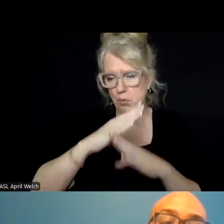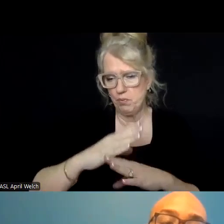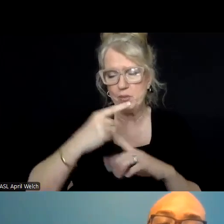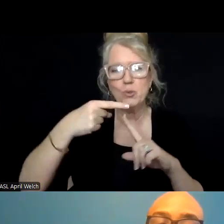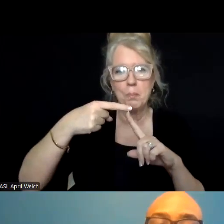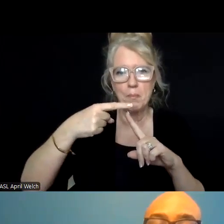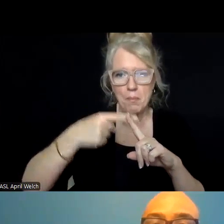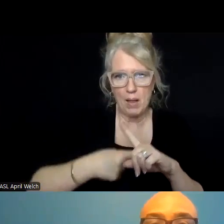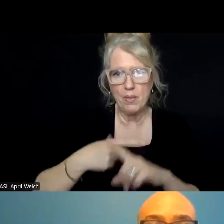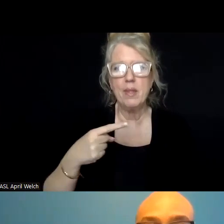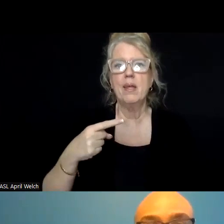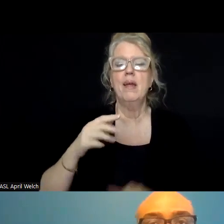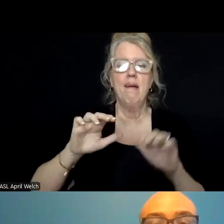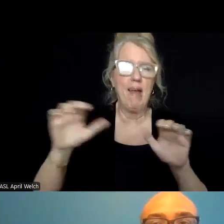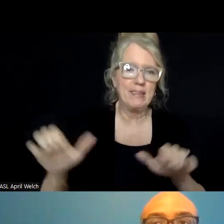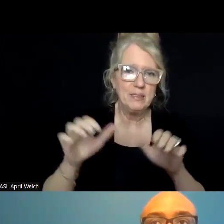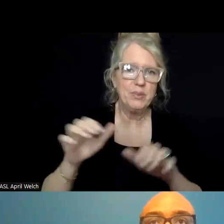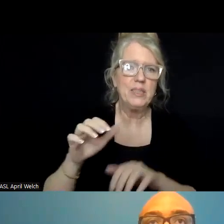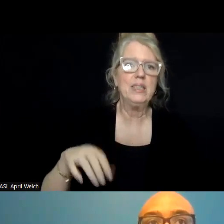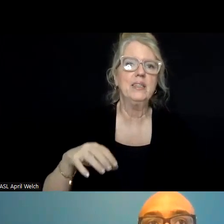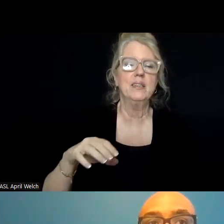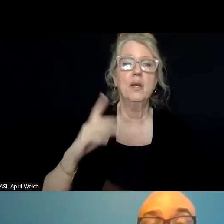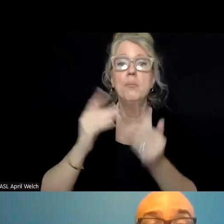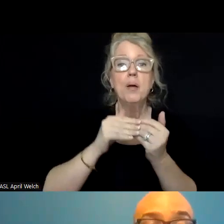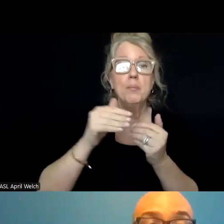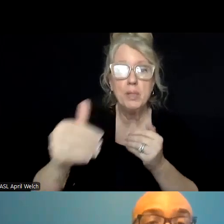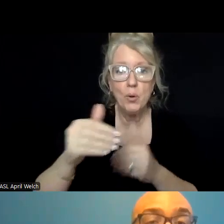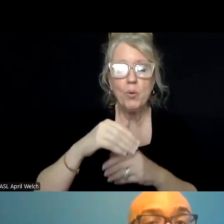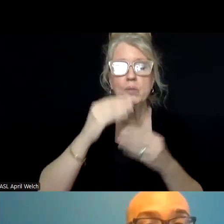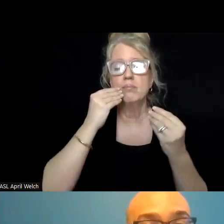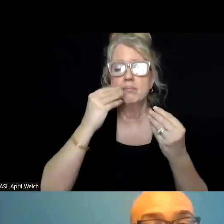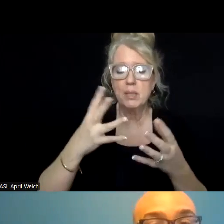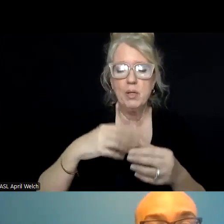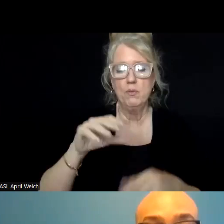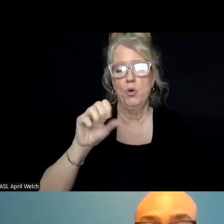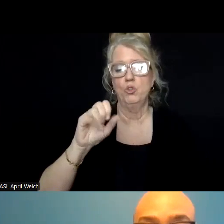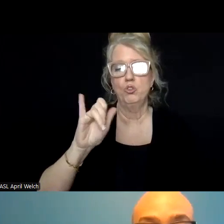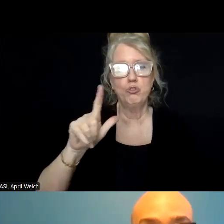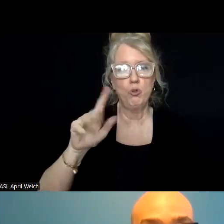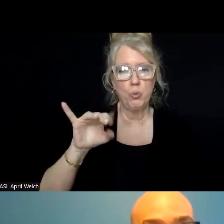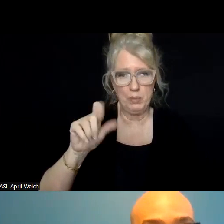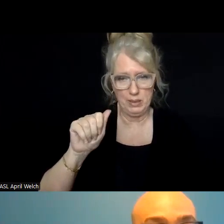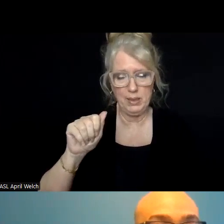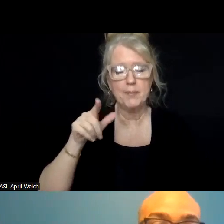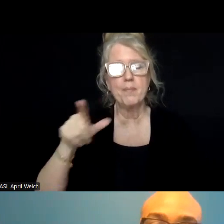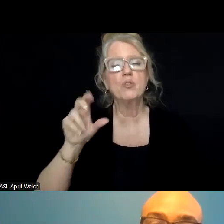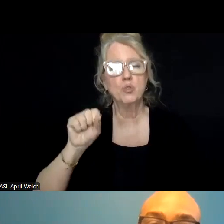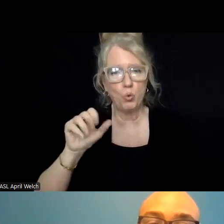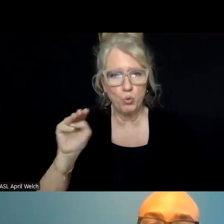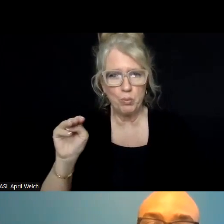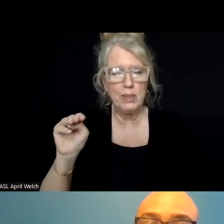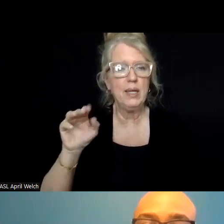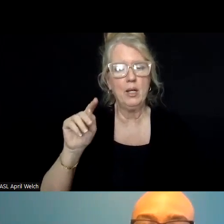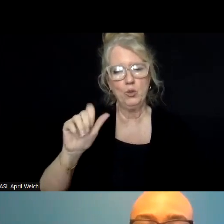Month activities, but beyond that, materials for social media. So there's a social media toolkit